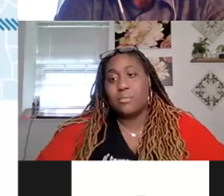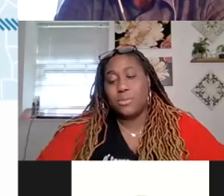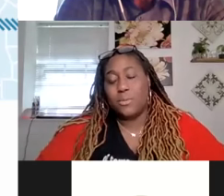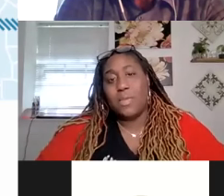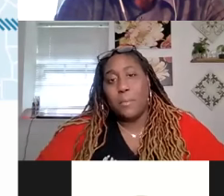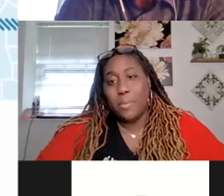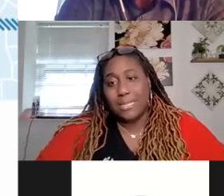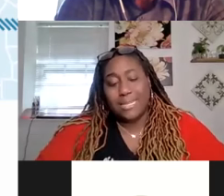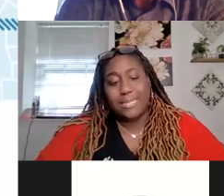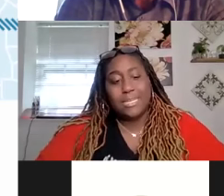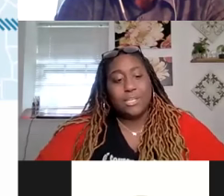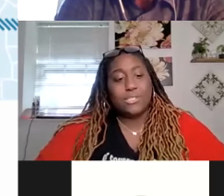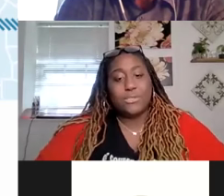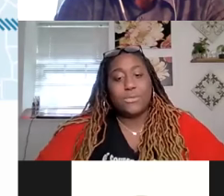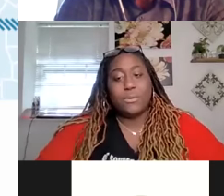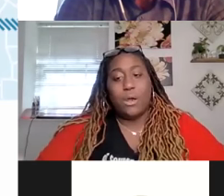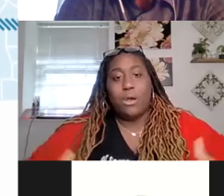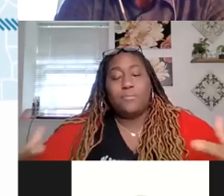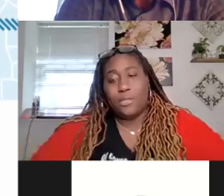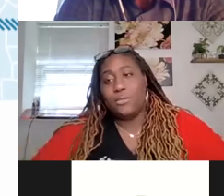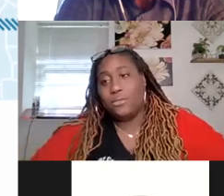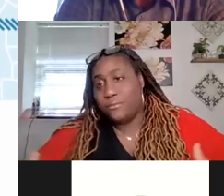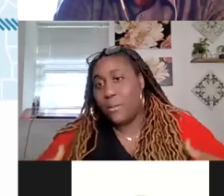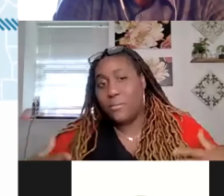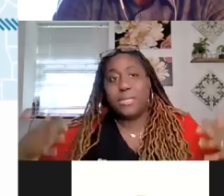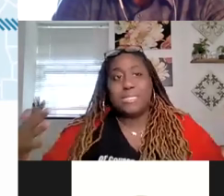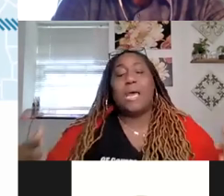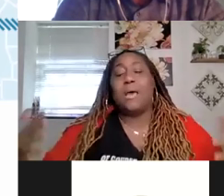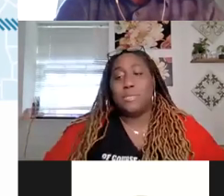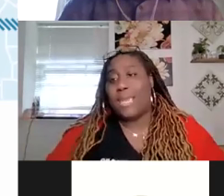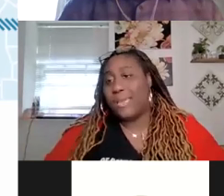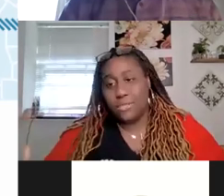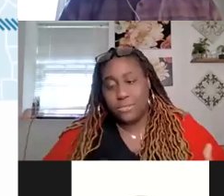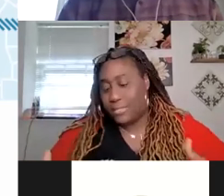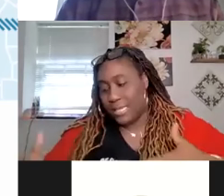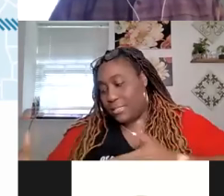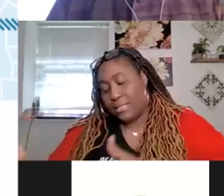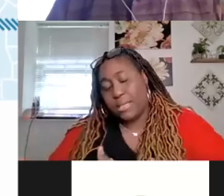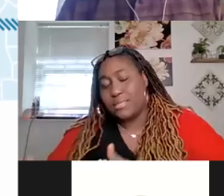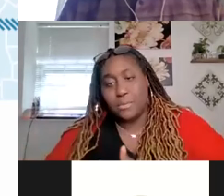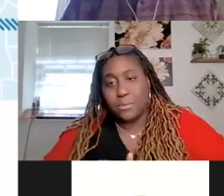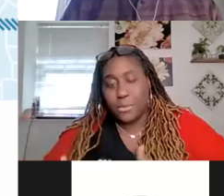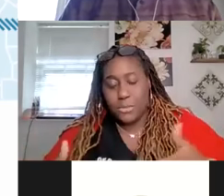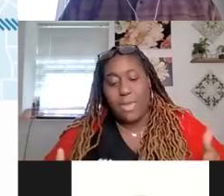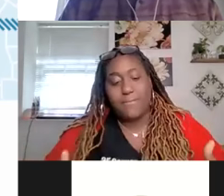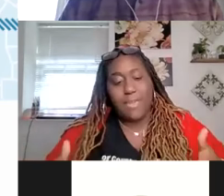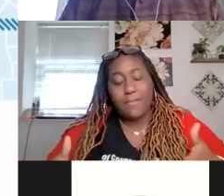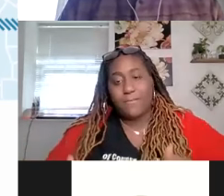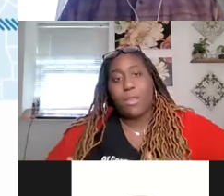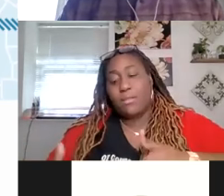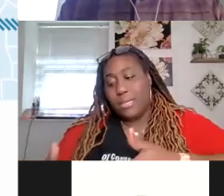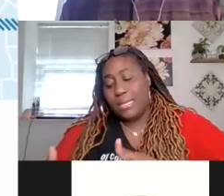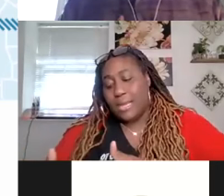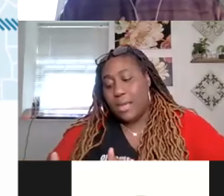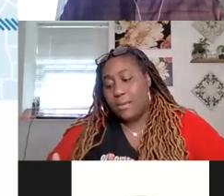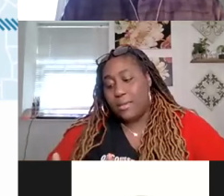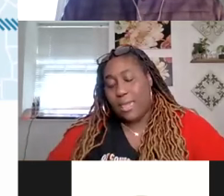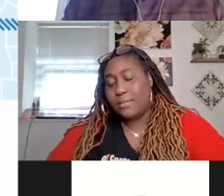armed with the ability to offload from the top down. down to the customer. When you have that